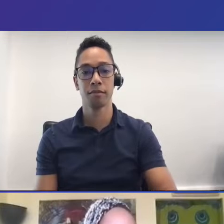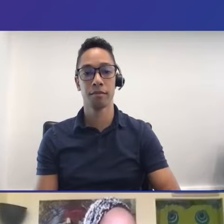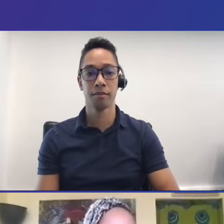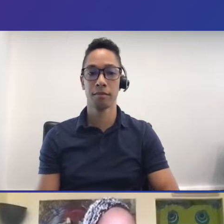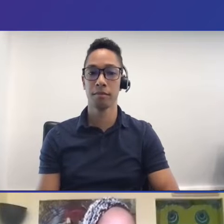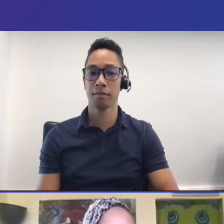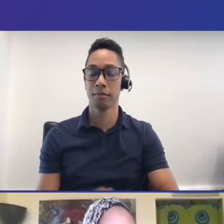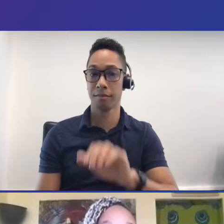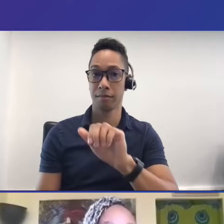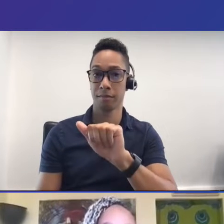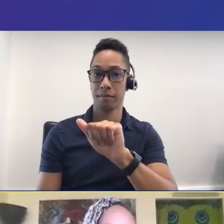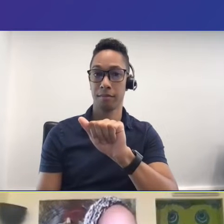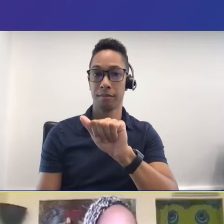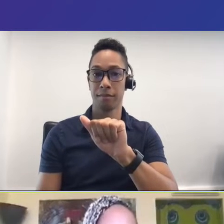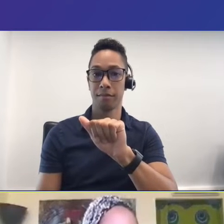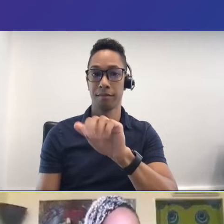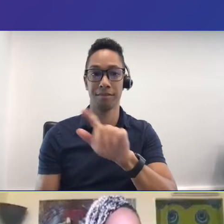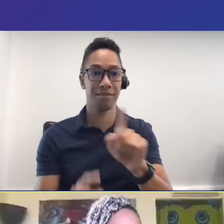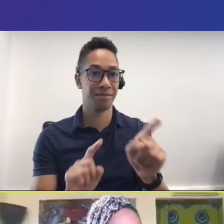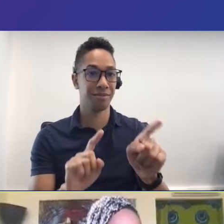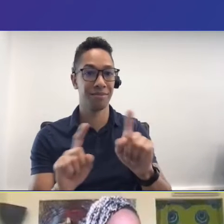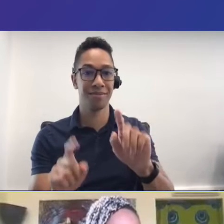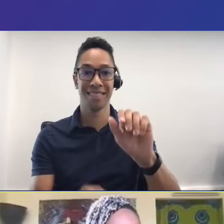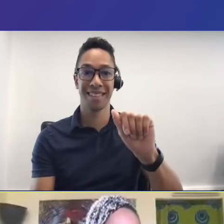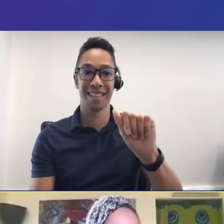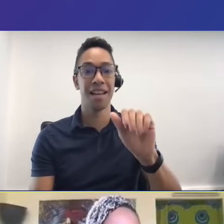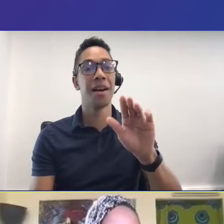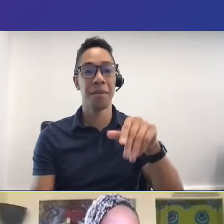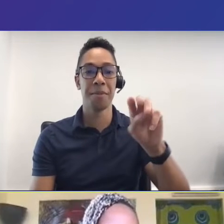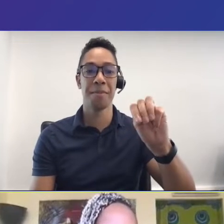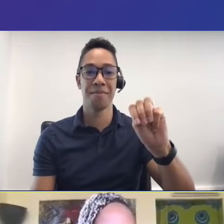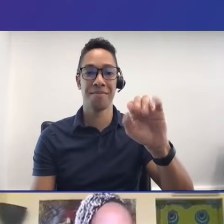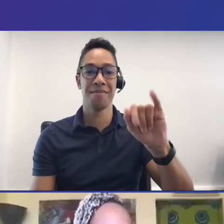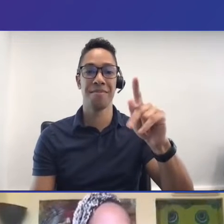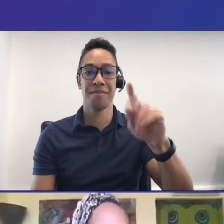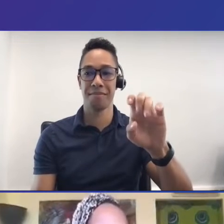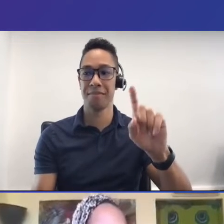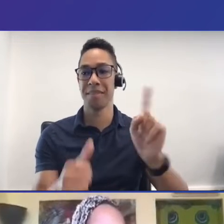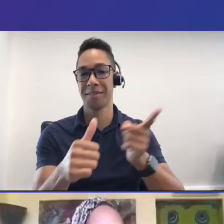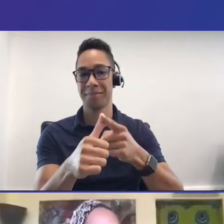Do you want to go first? You can go first. Oh, okay.